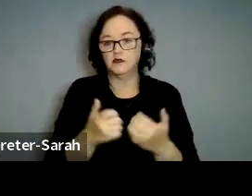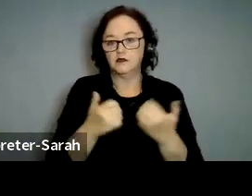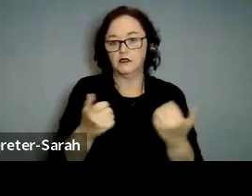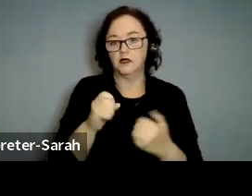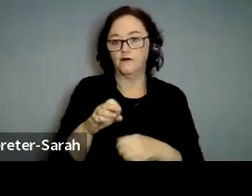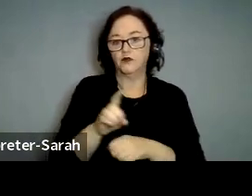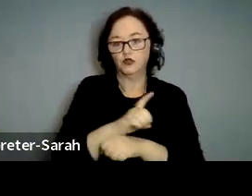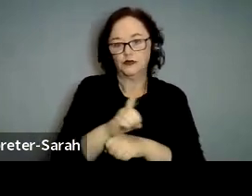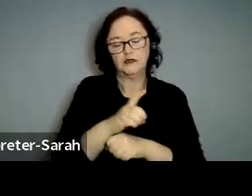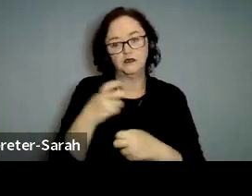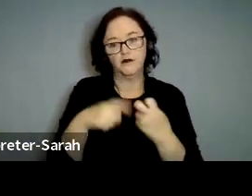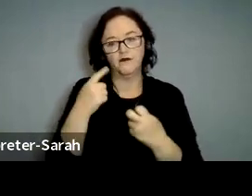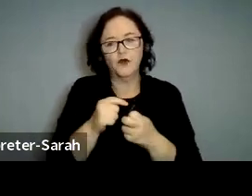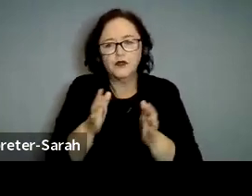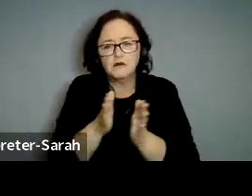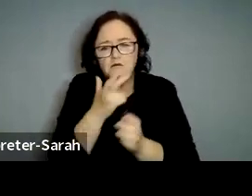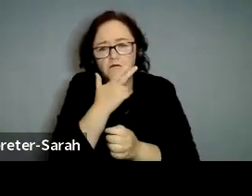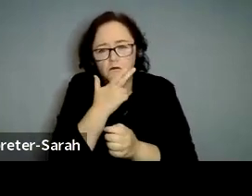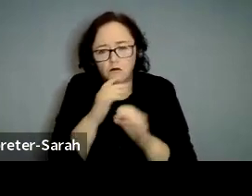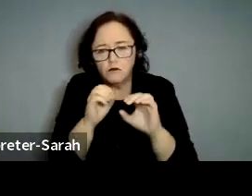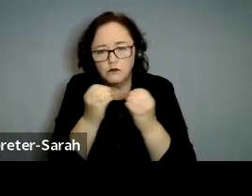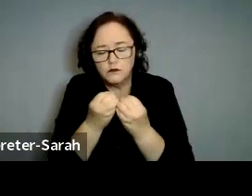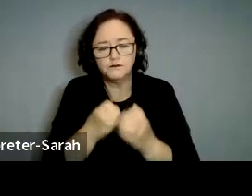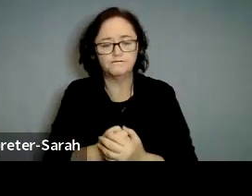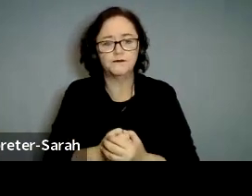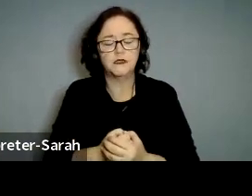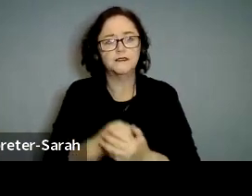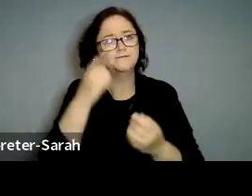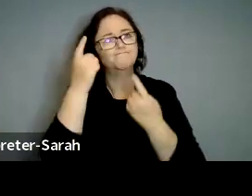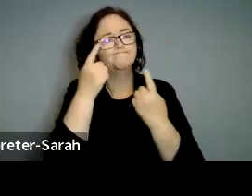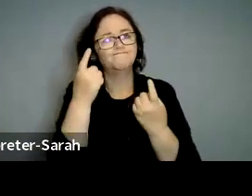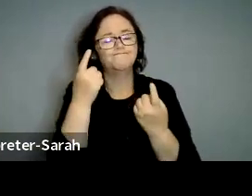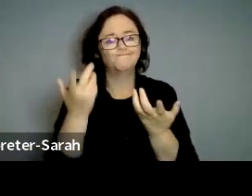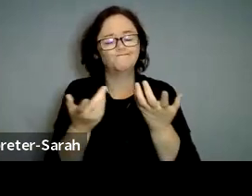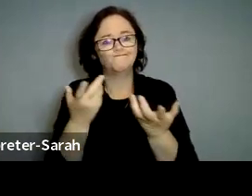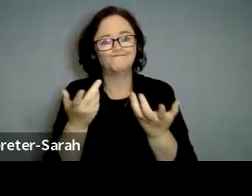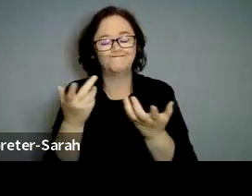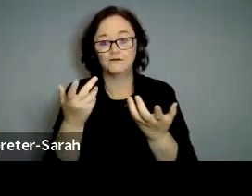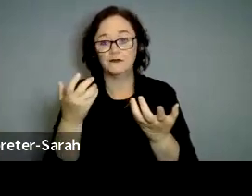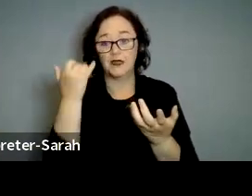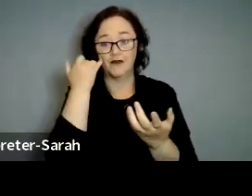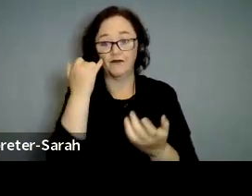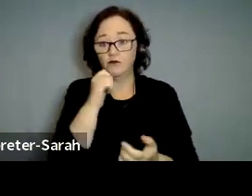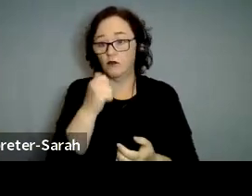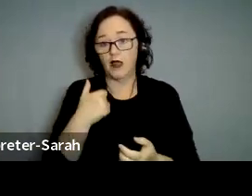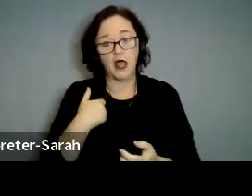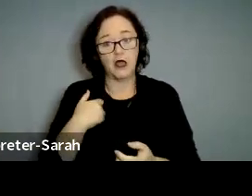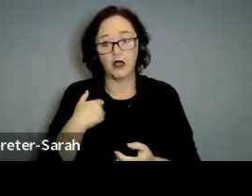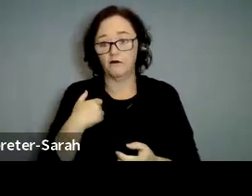So one of the things that we can be thinking about is, who else do we have in our world if we don't have a full staff to really